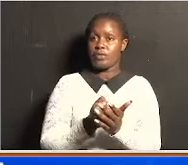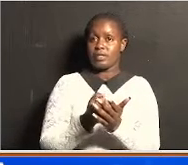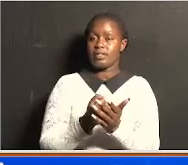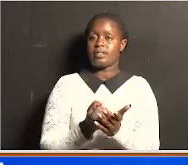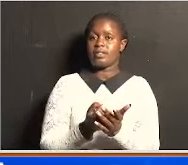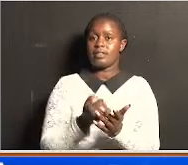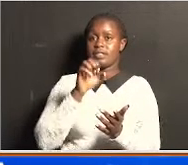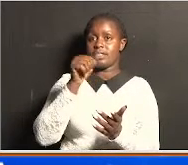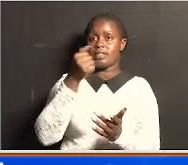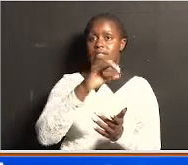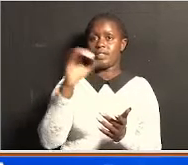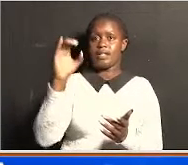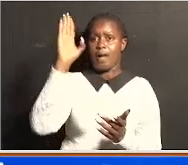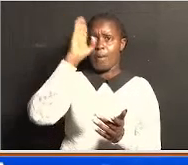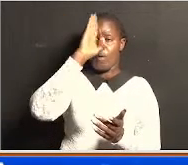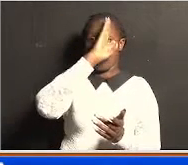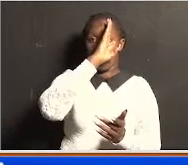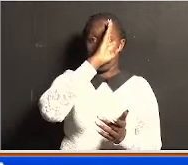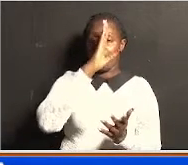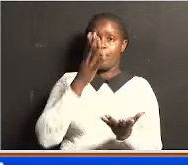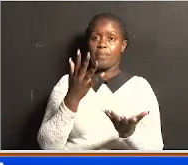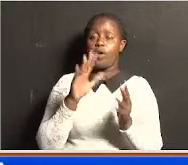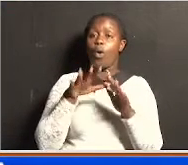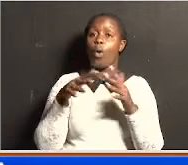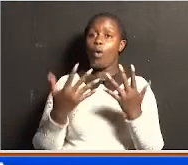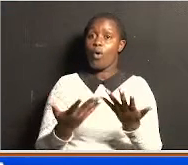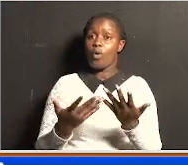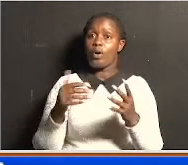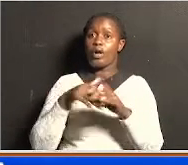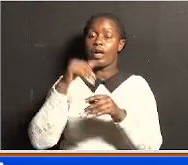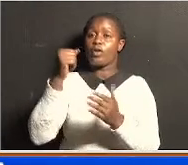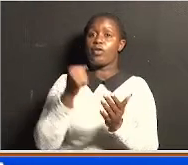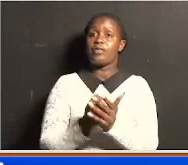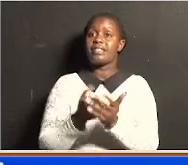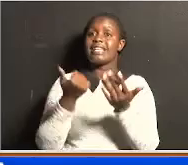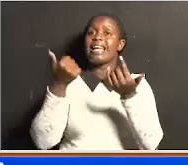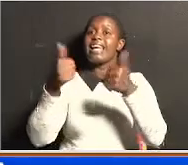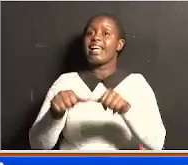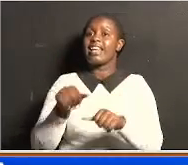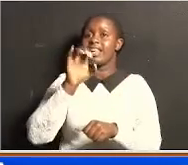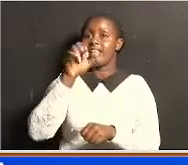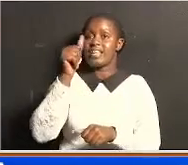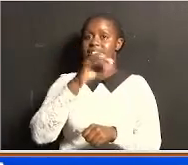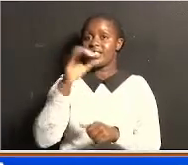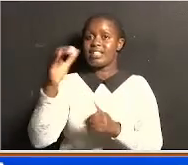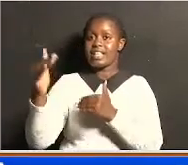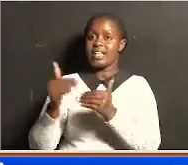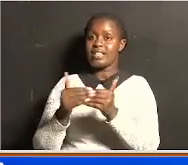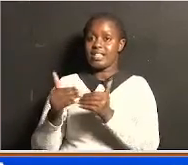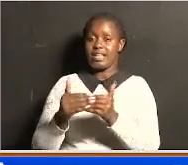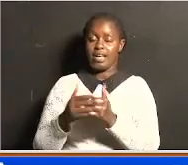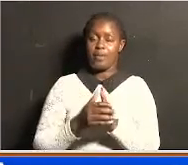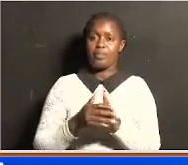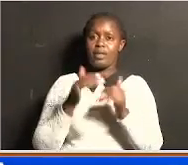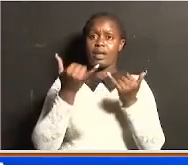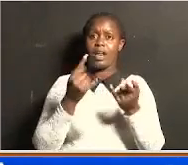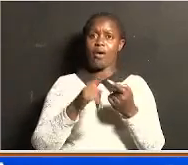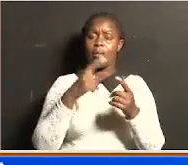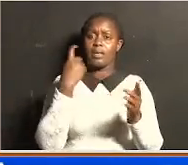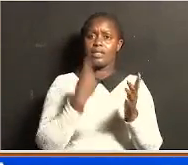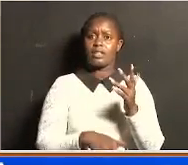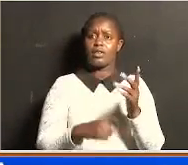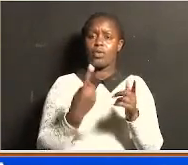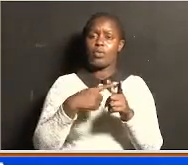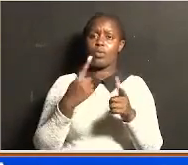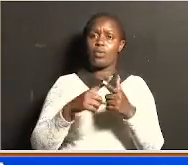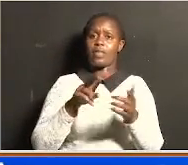zetu za ESCC kule Bungoma ama kwa ofisi yoyote ya ESCC iliyo karibu. The suspects will be charged with willful